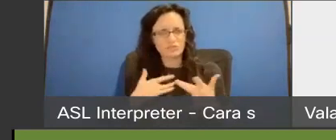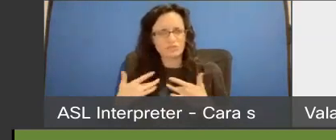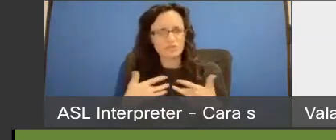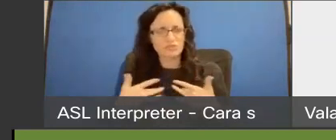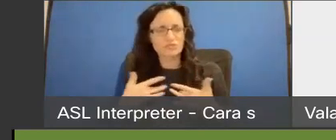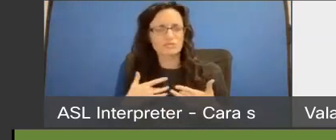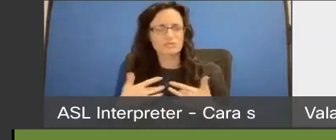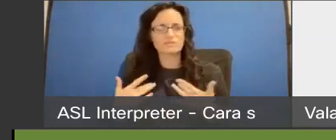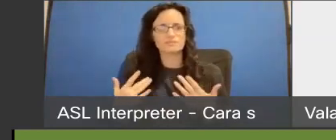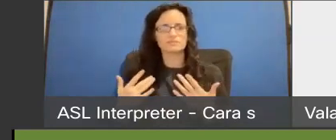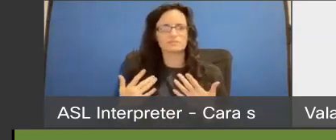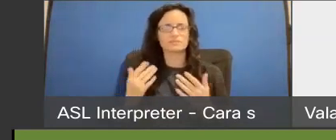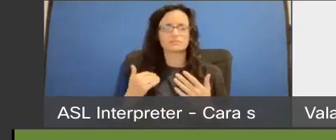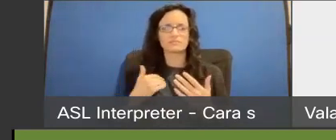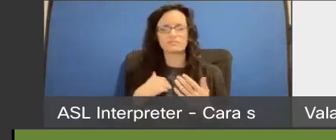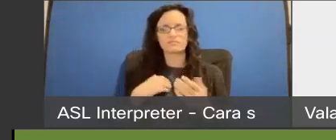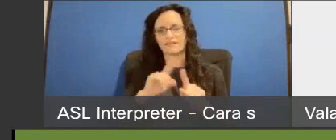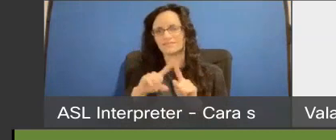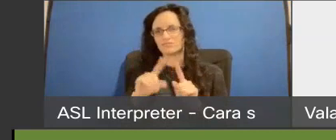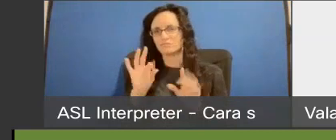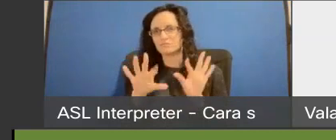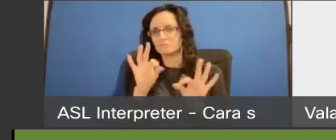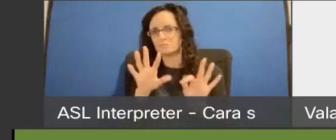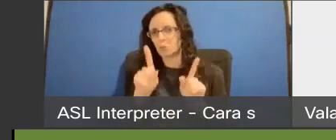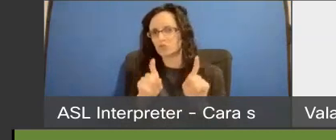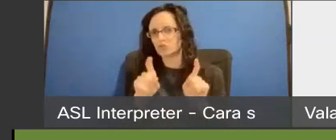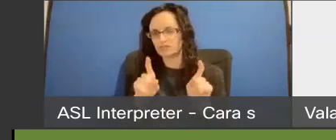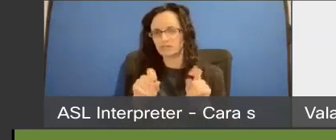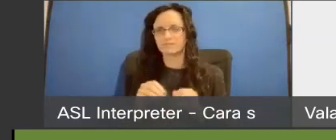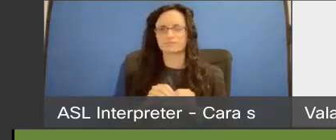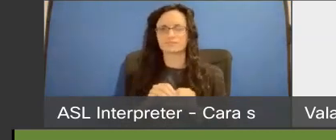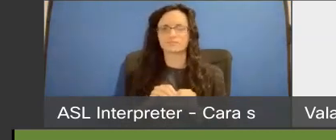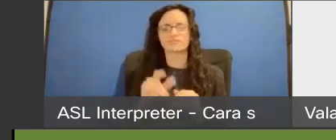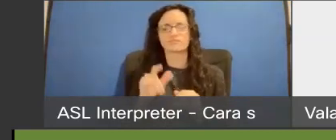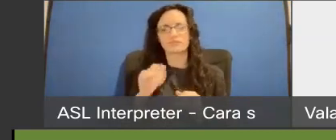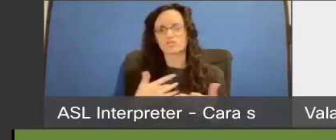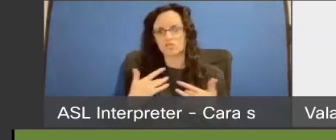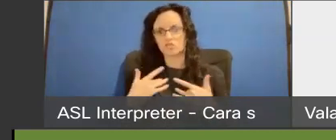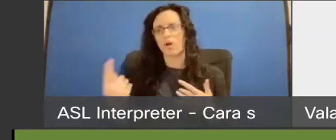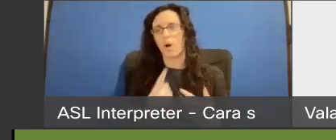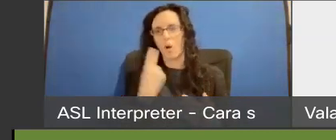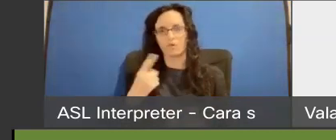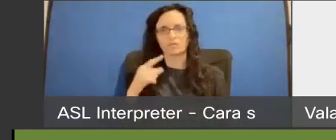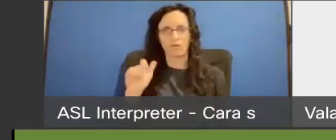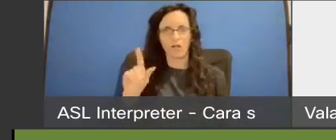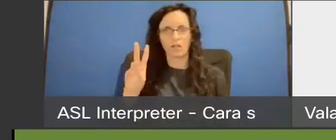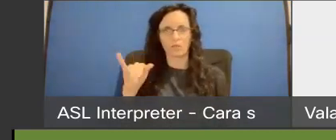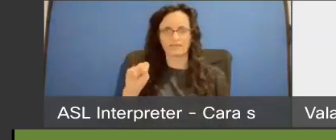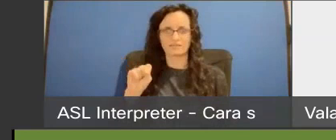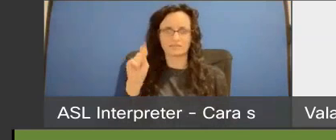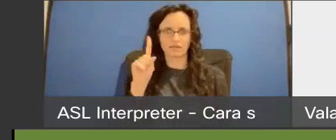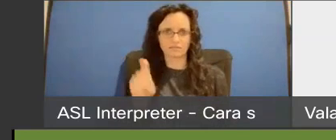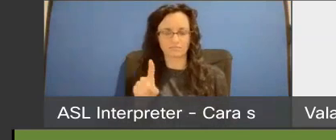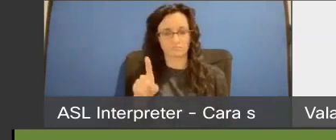fine and can get conversation going. But we always, if we're concerned, we always have to ask directly. You know, have you thought about